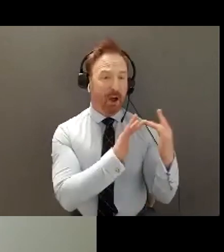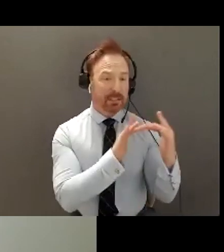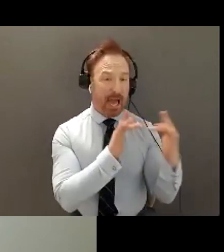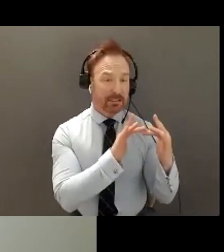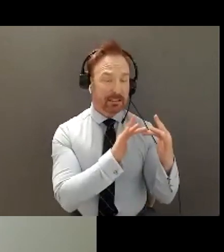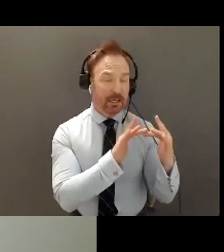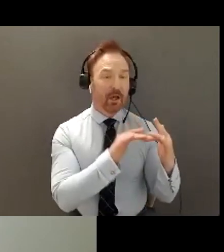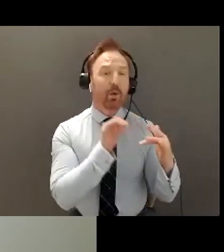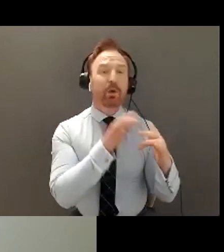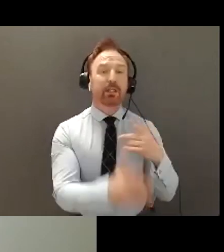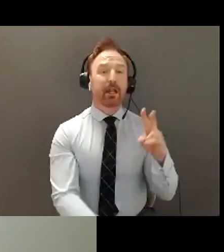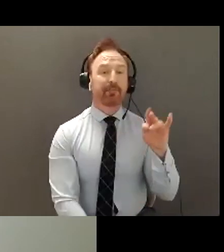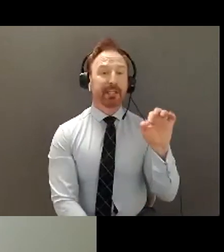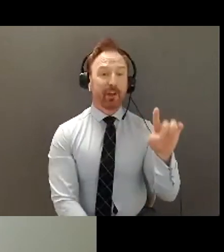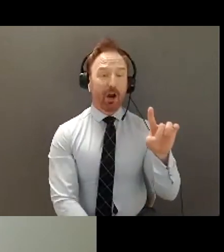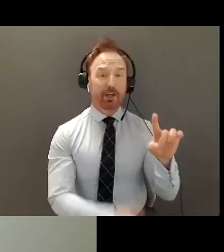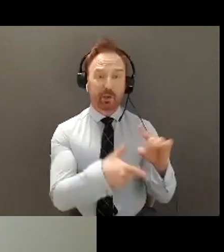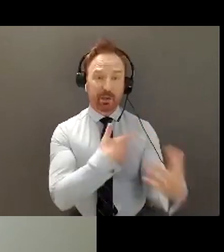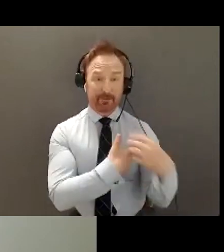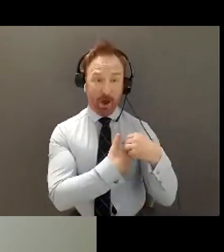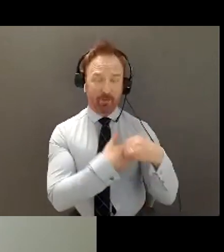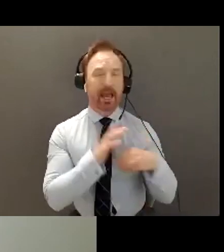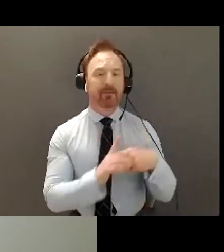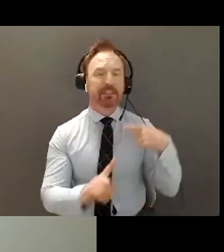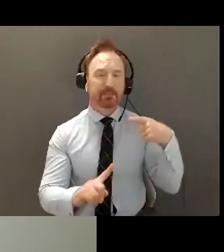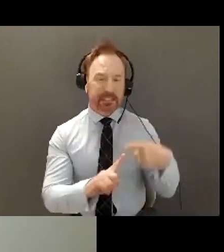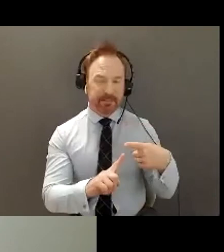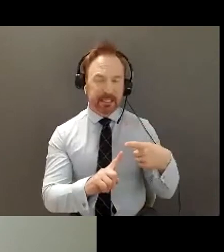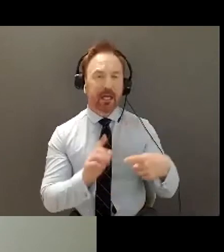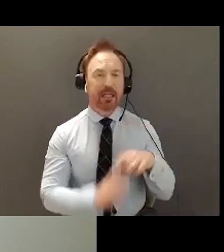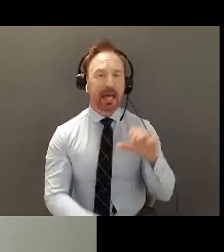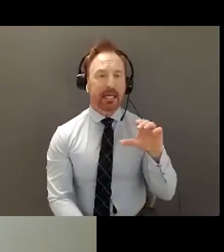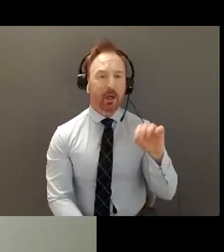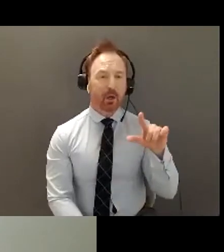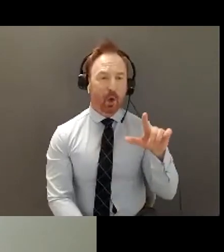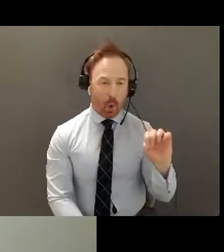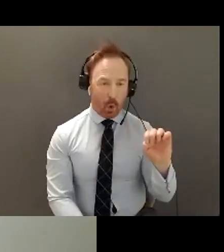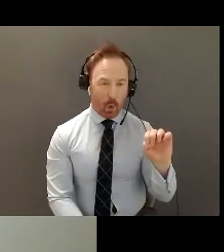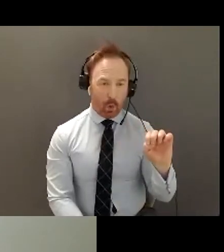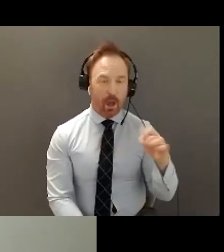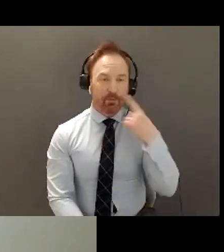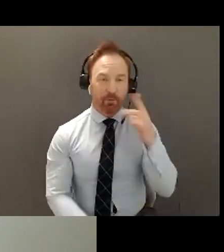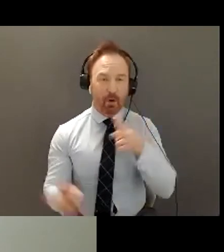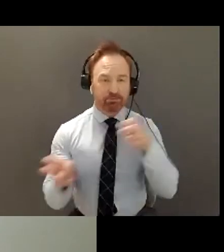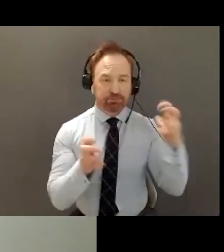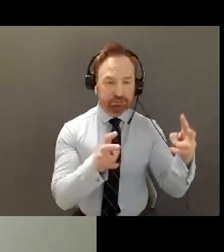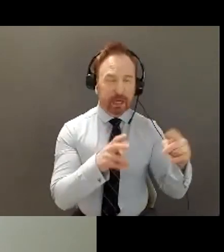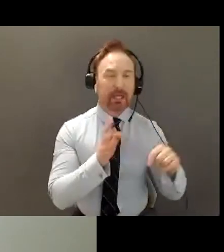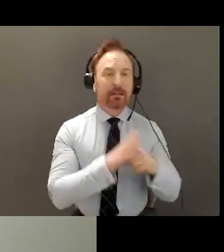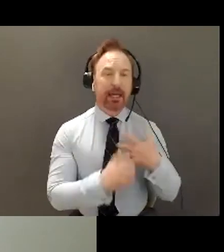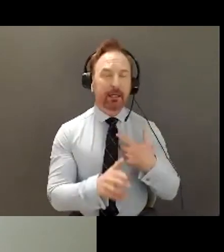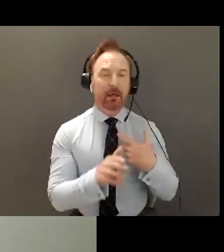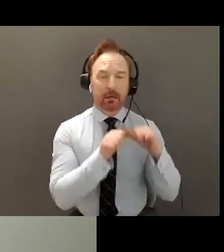Vidyard, we give you specific codes to paste in Constant Contact. You can copy and paste anything for free to have that live in an